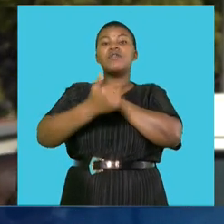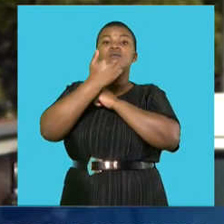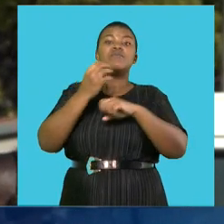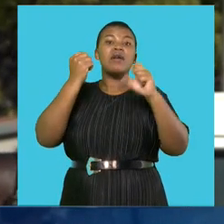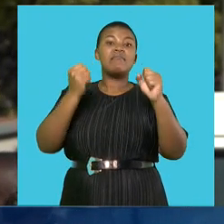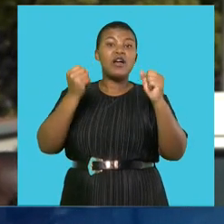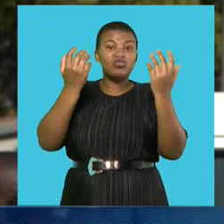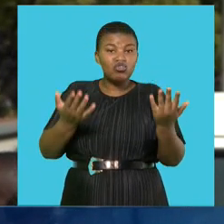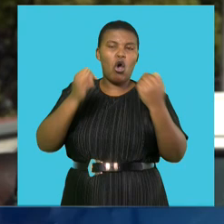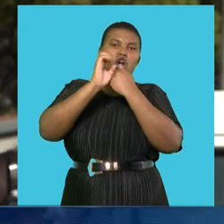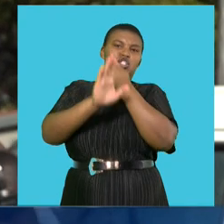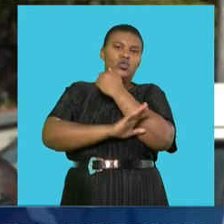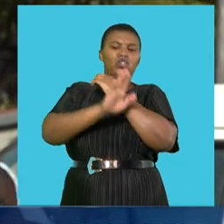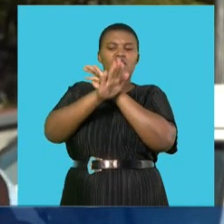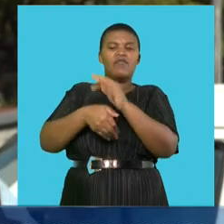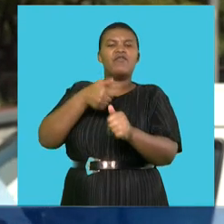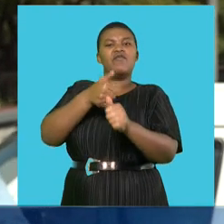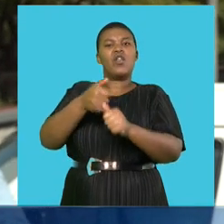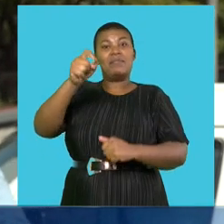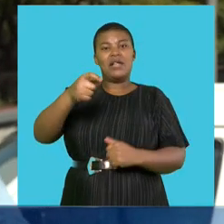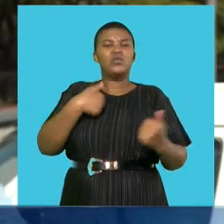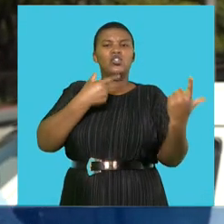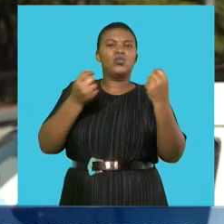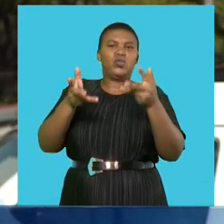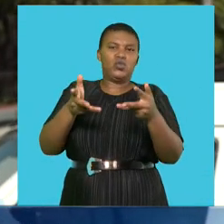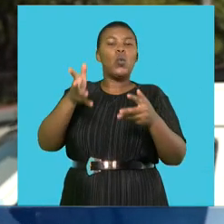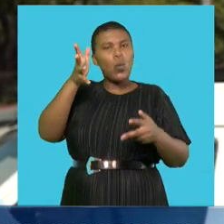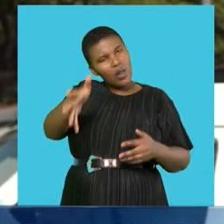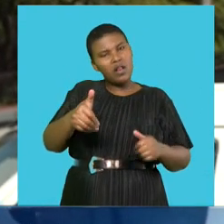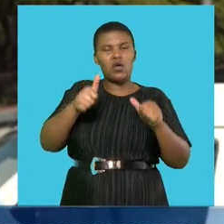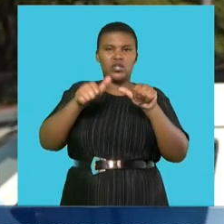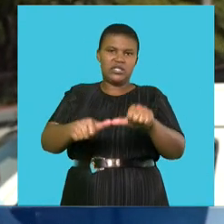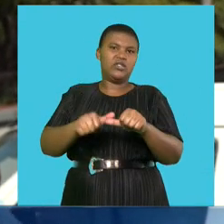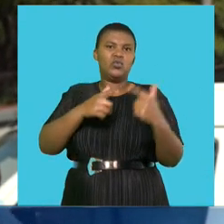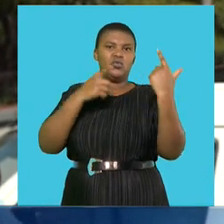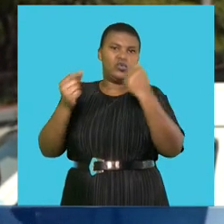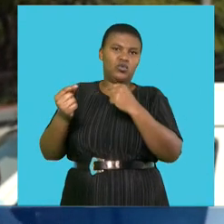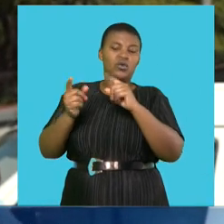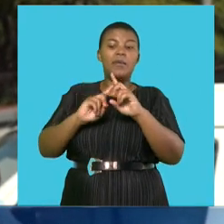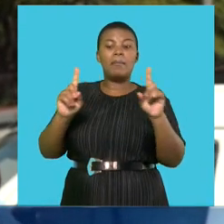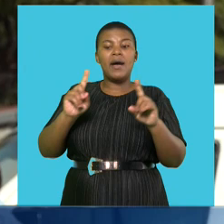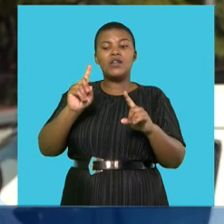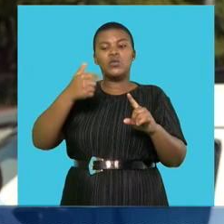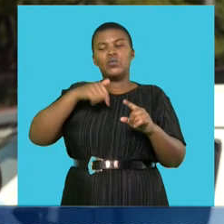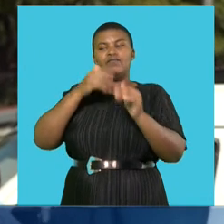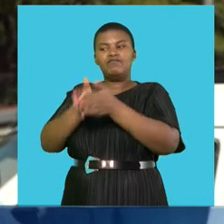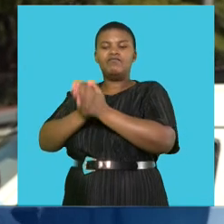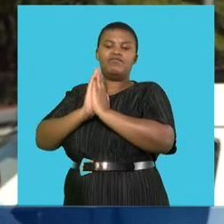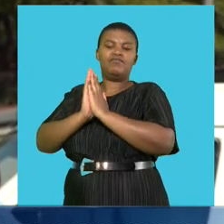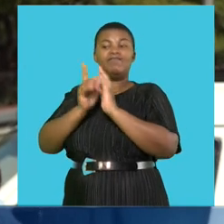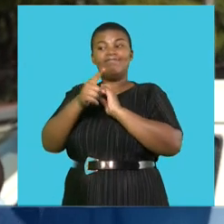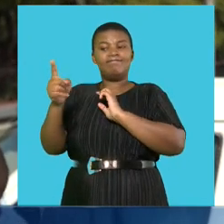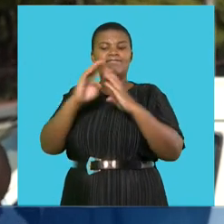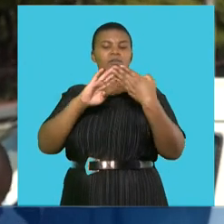constitution and we is exactly what we are doing and we will continue doing that but of course we ask our communities